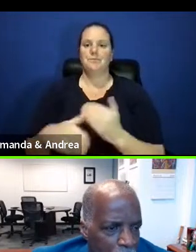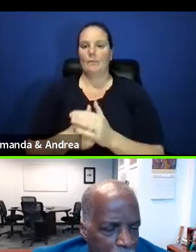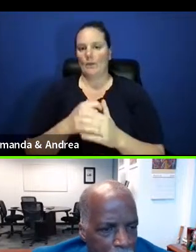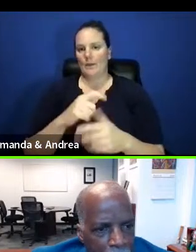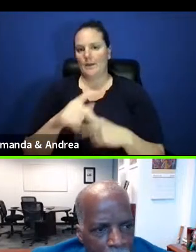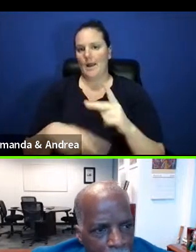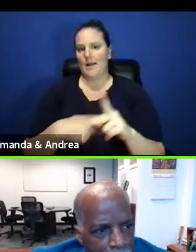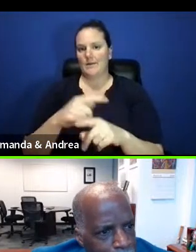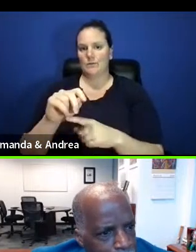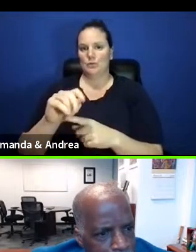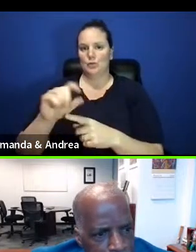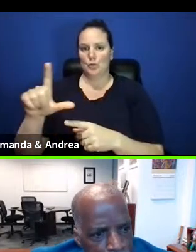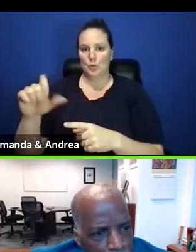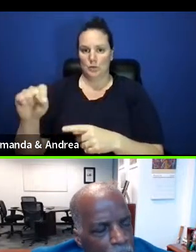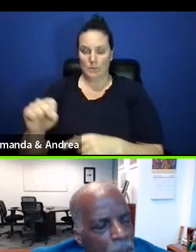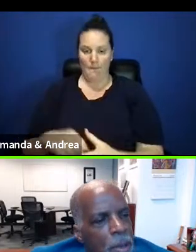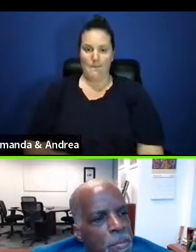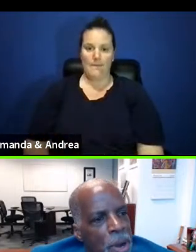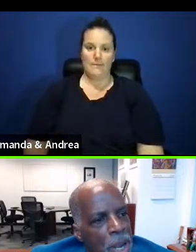tools.